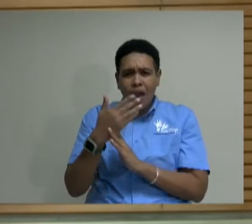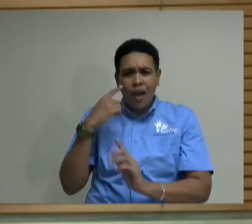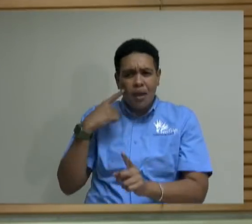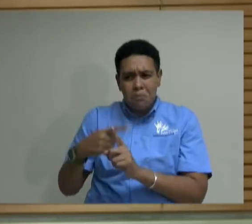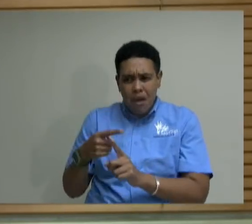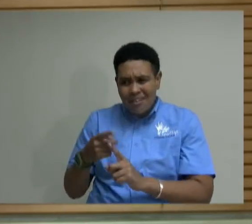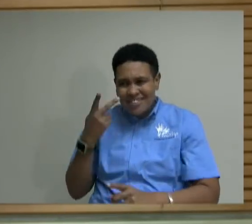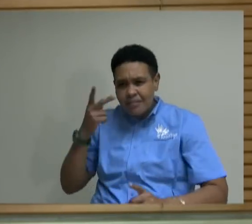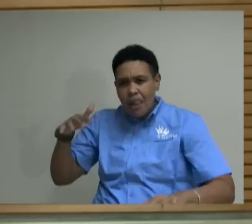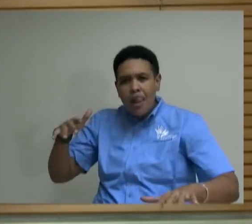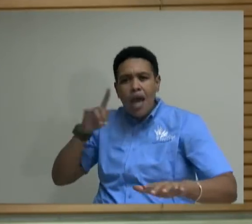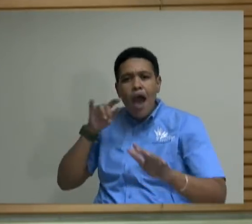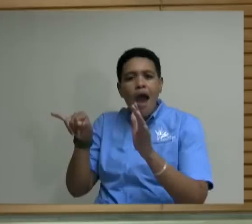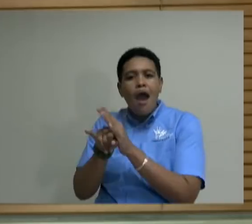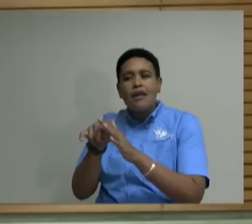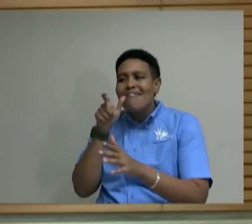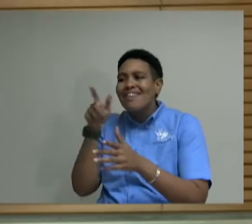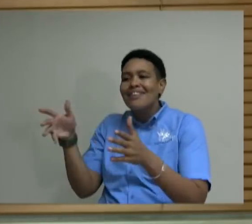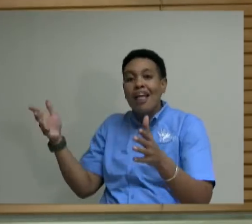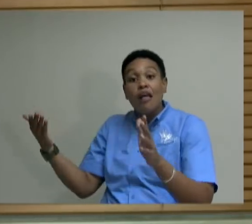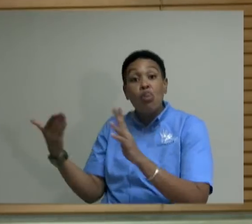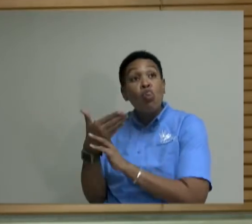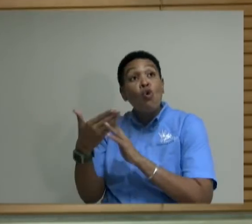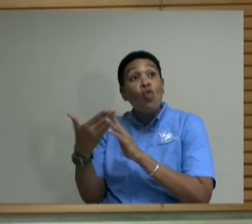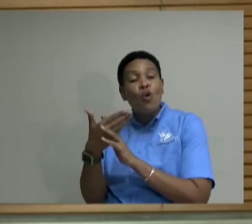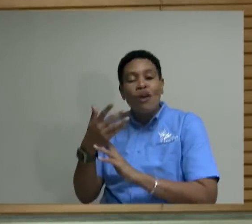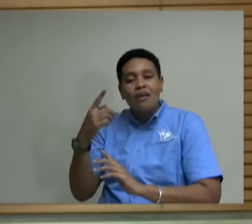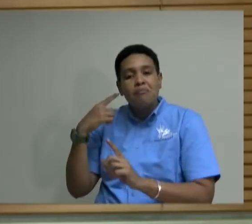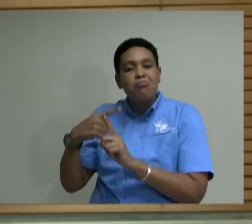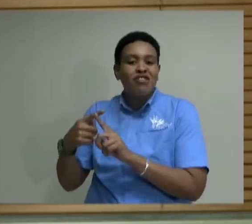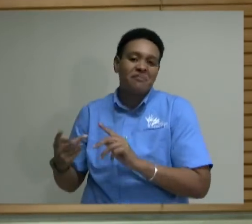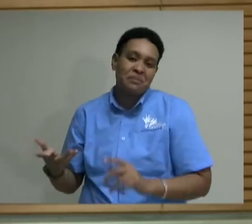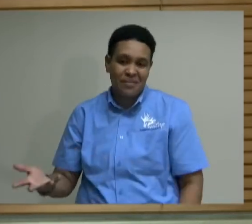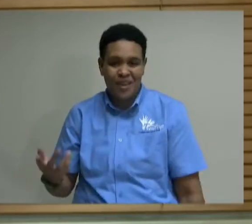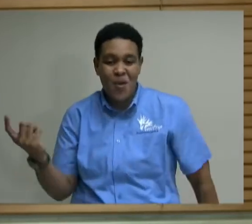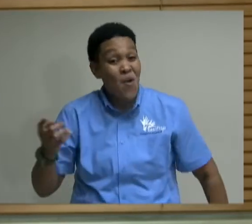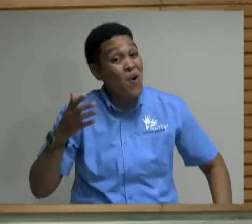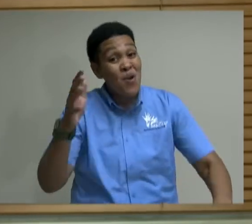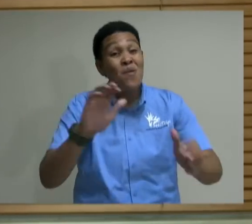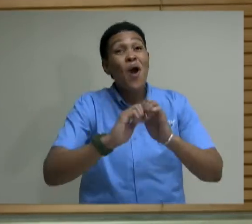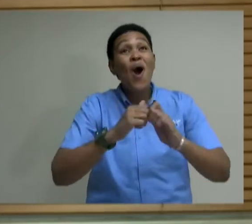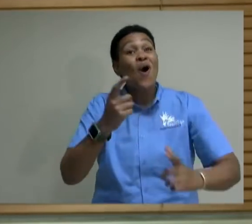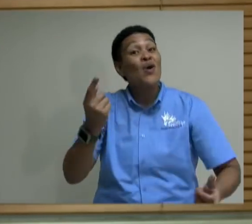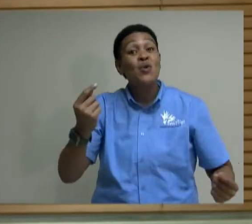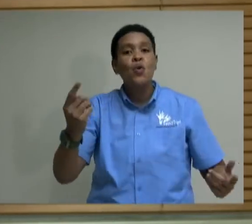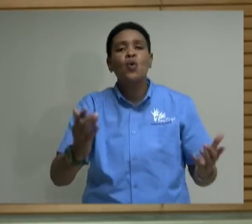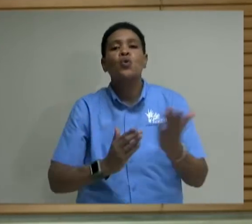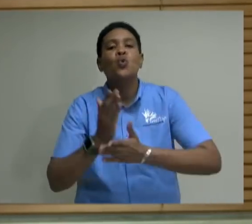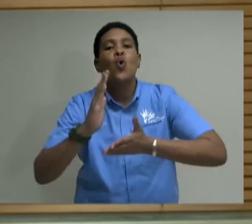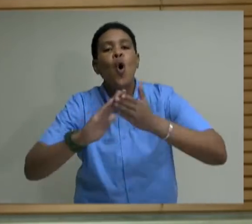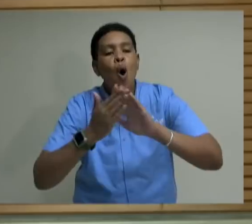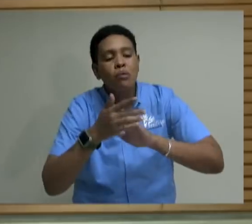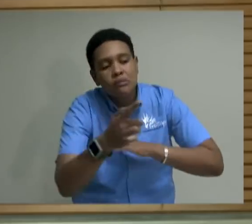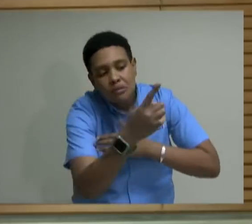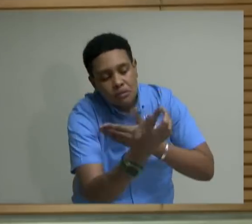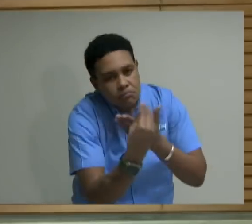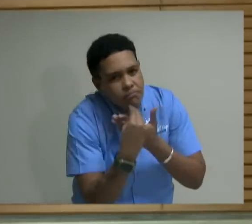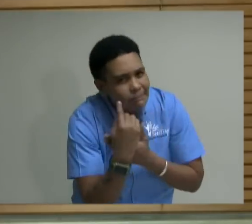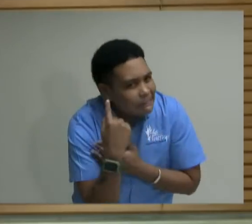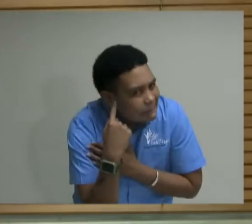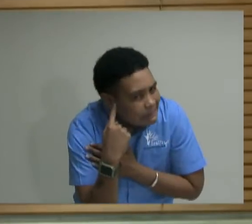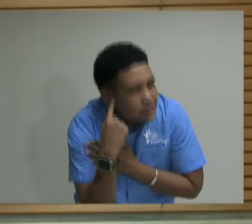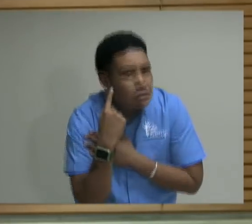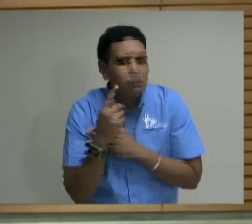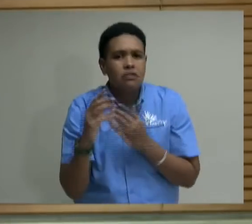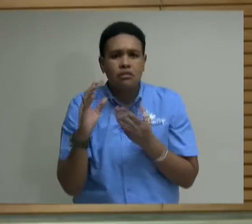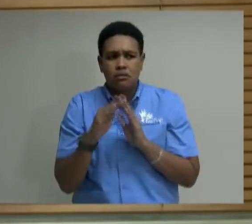not yet identified. The only way around this is really through community engagement, involving